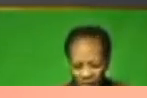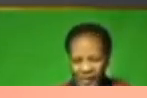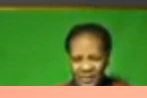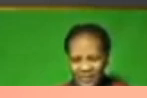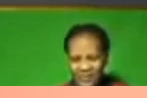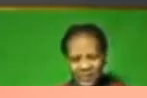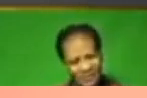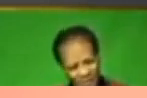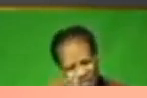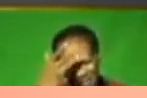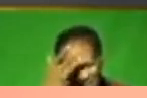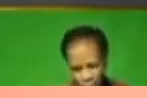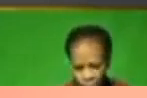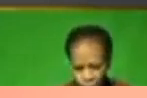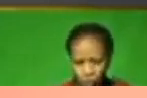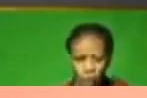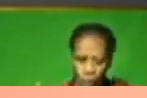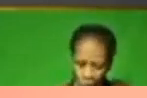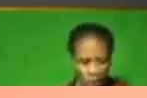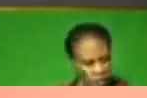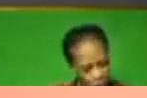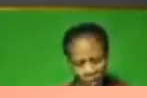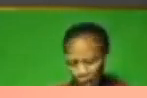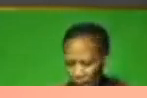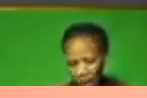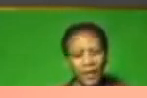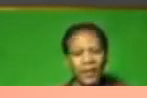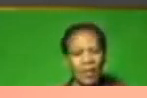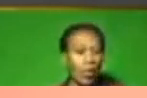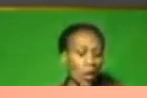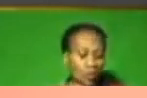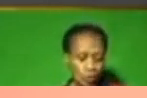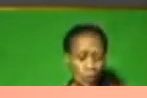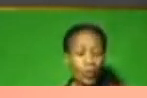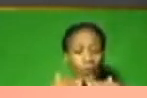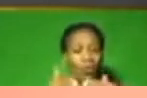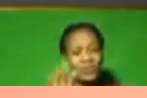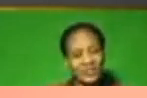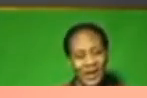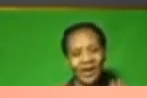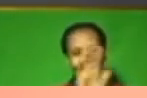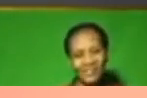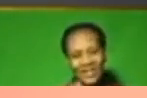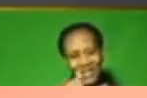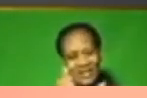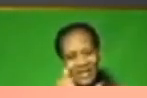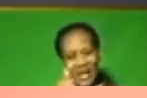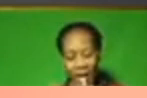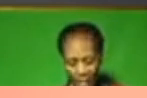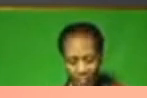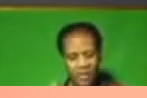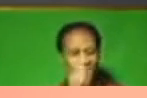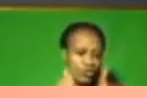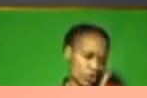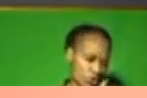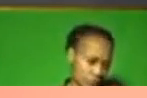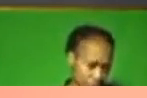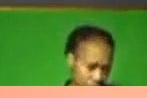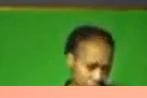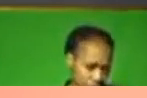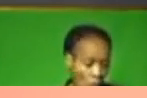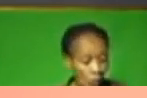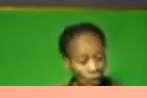other initiatives to promote the African health agenda. Guided by the